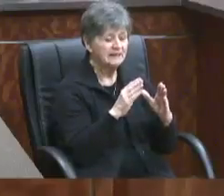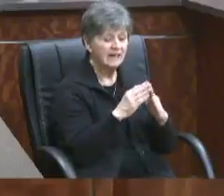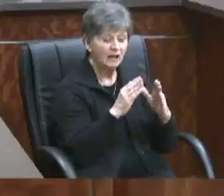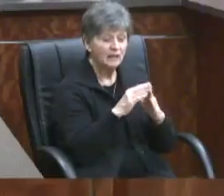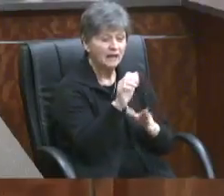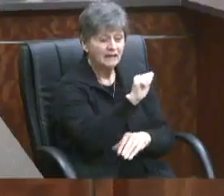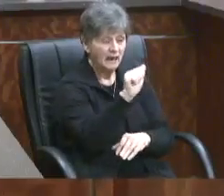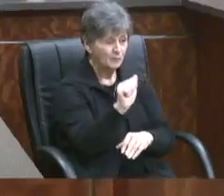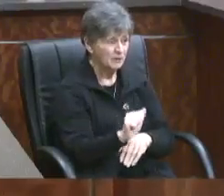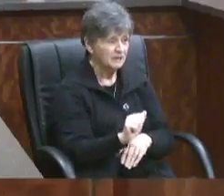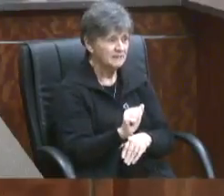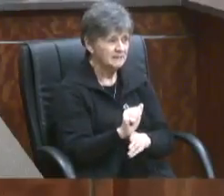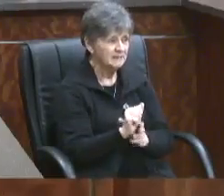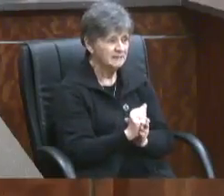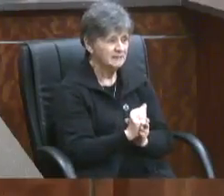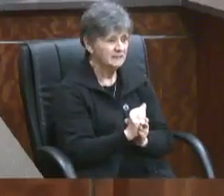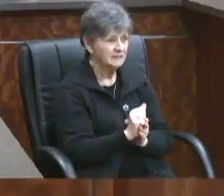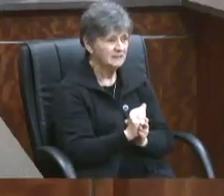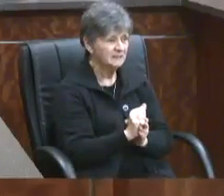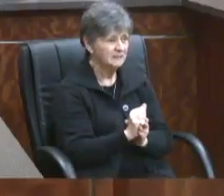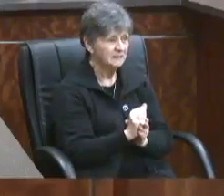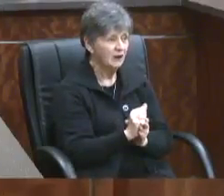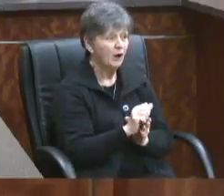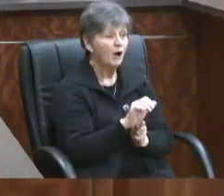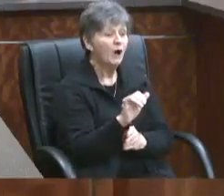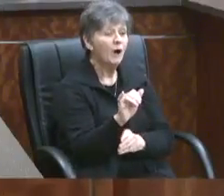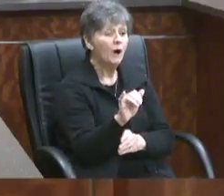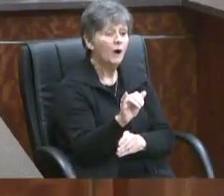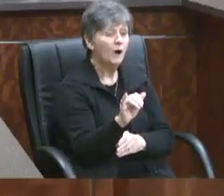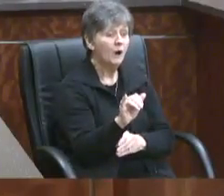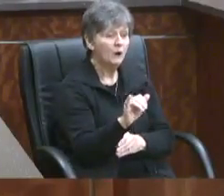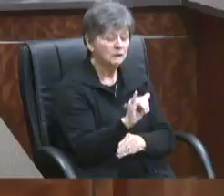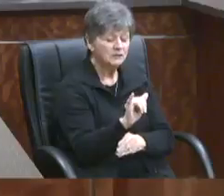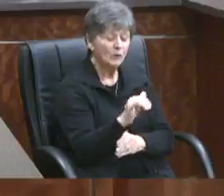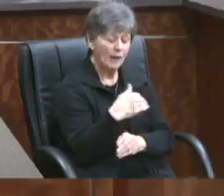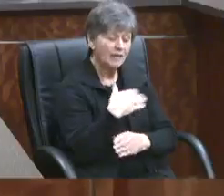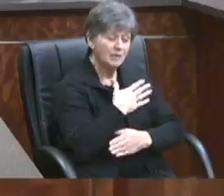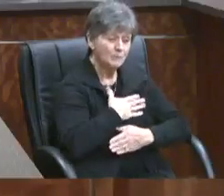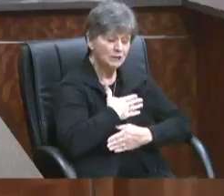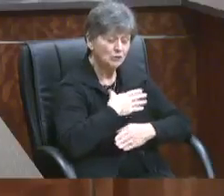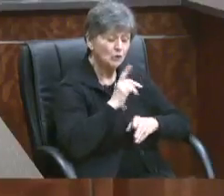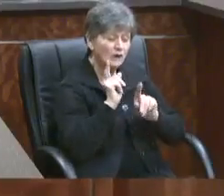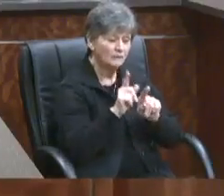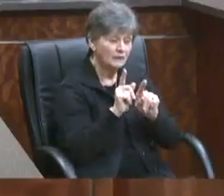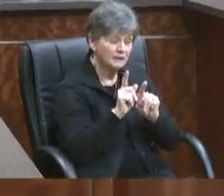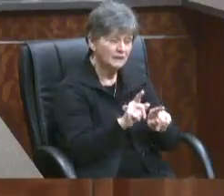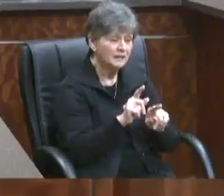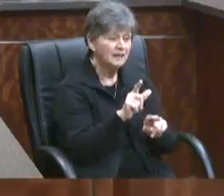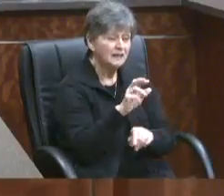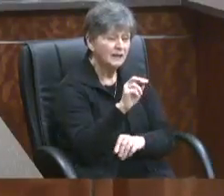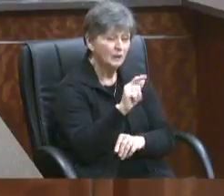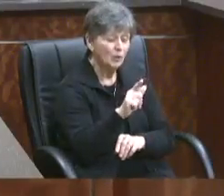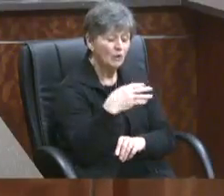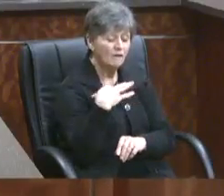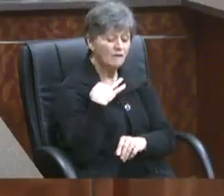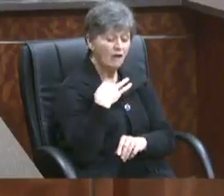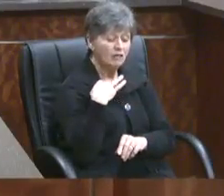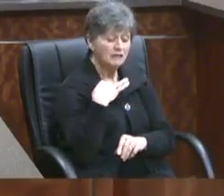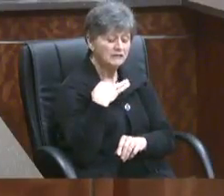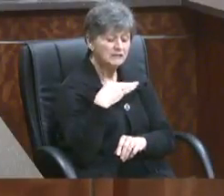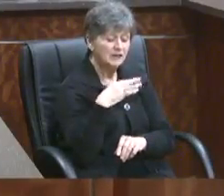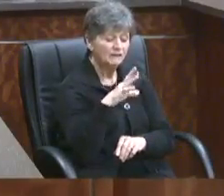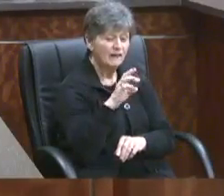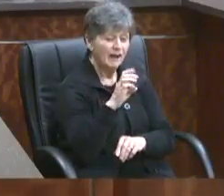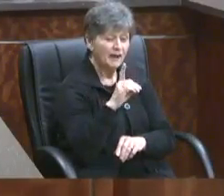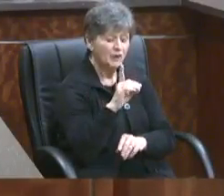Annapolis. I also had the pleasure of attending the Laurel Volunteer Fire Department's awards banquet,